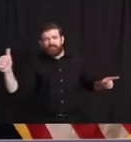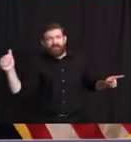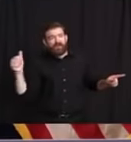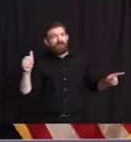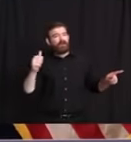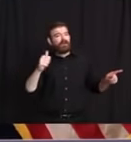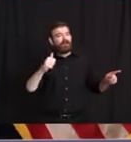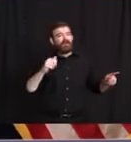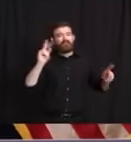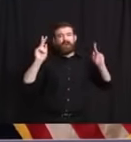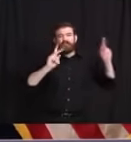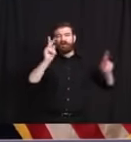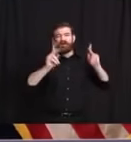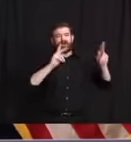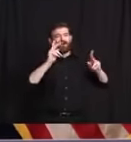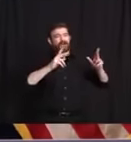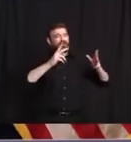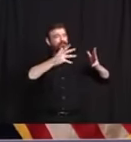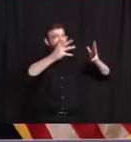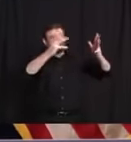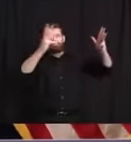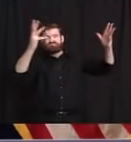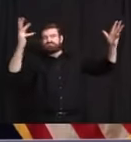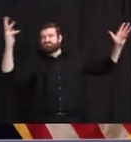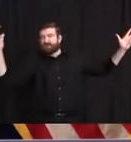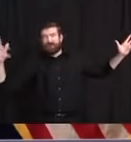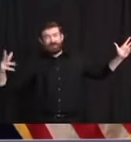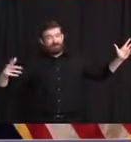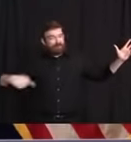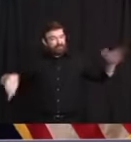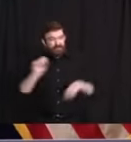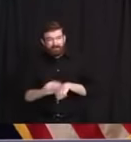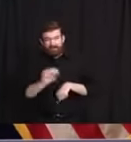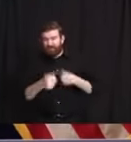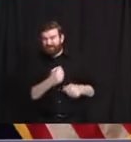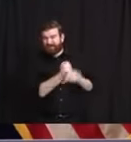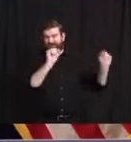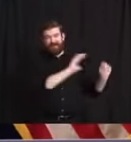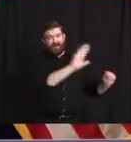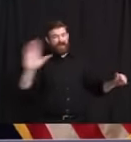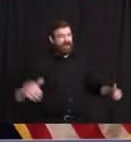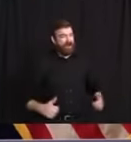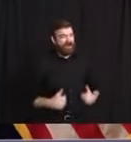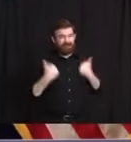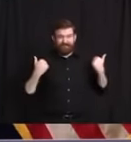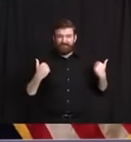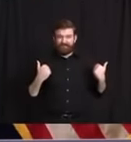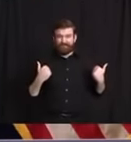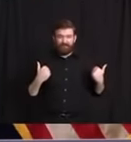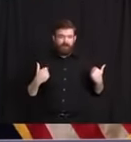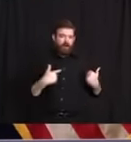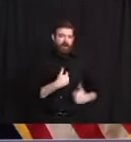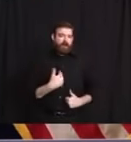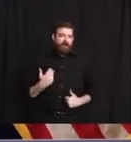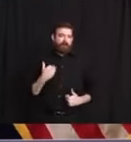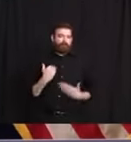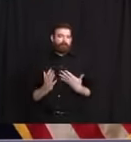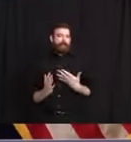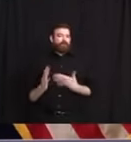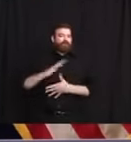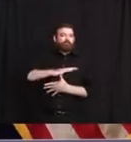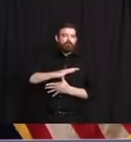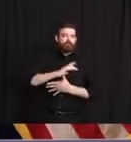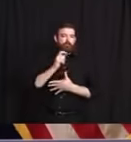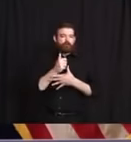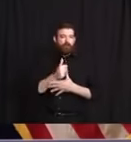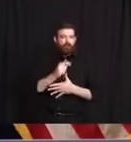every day. And with all due respect, that's got to be job number one right now, and it is going to be job number one.